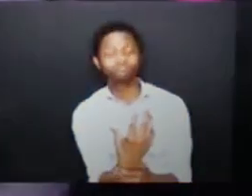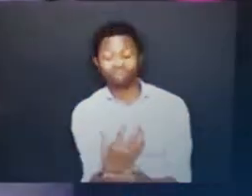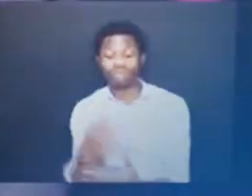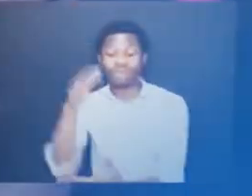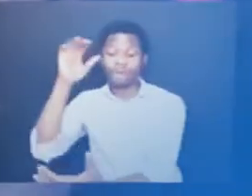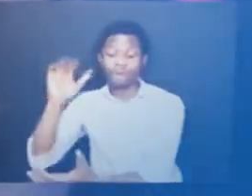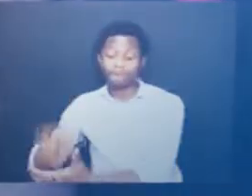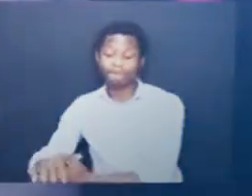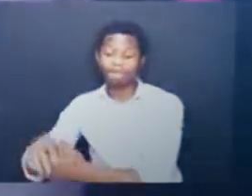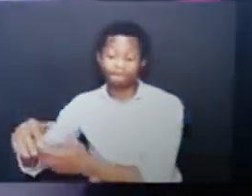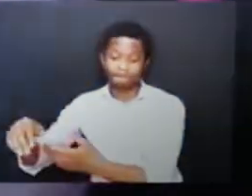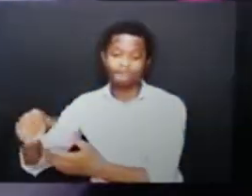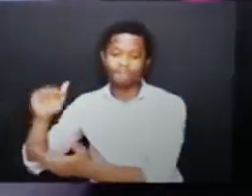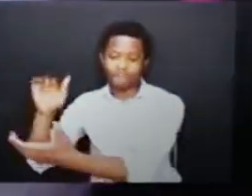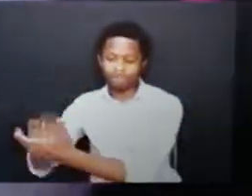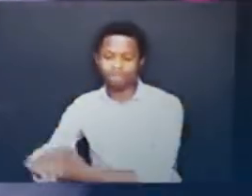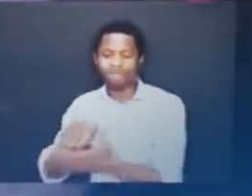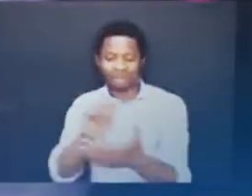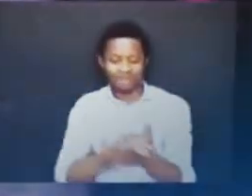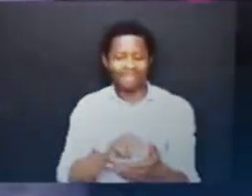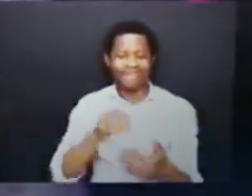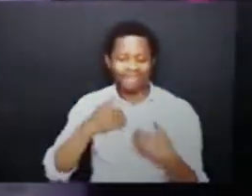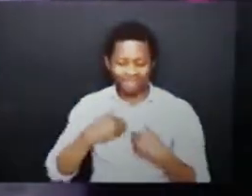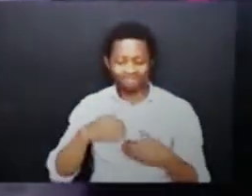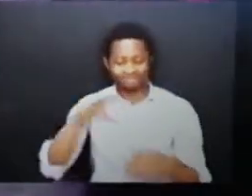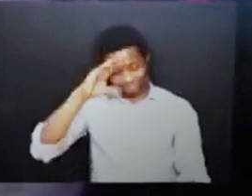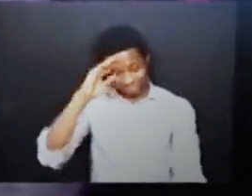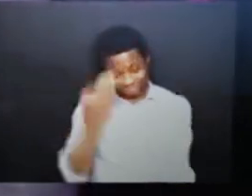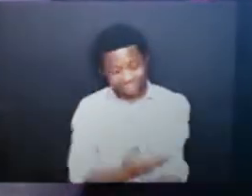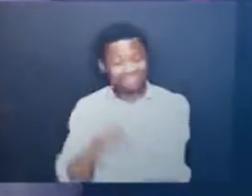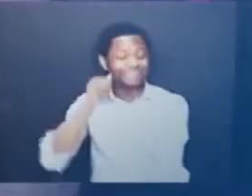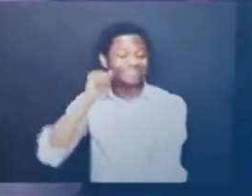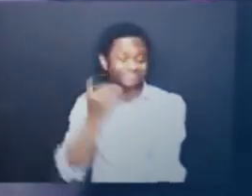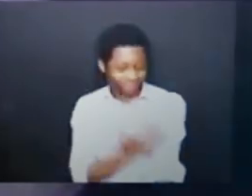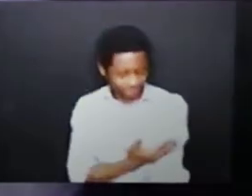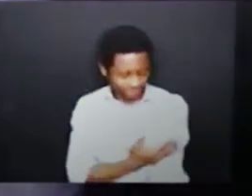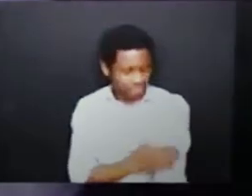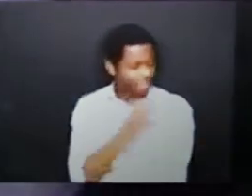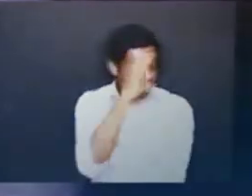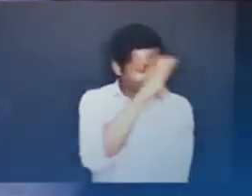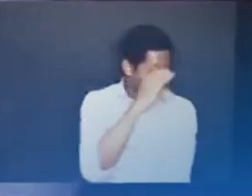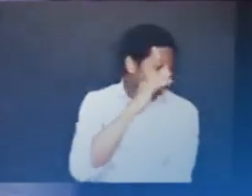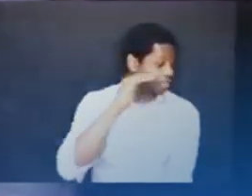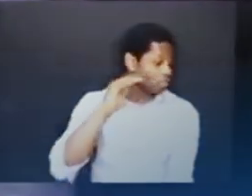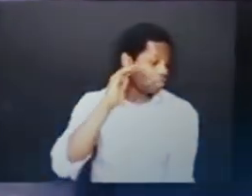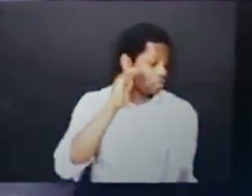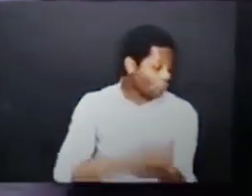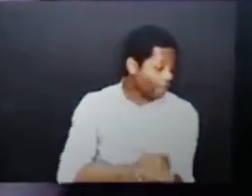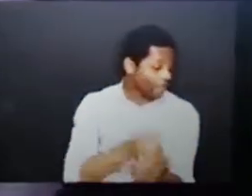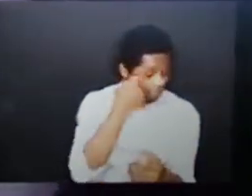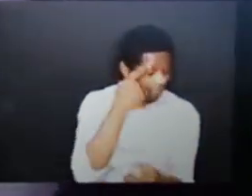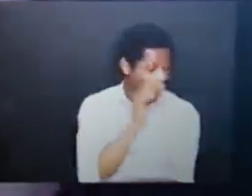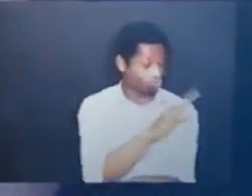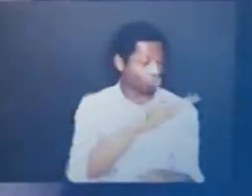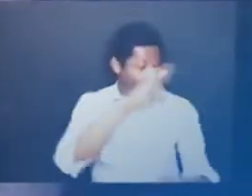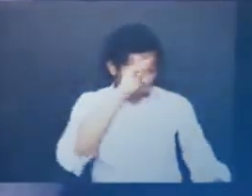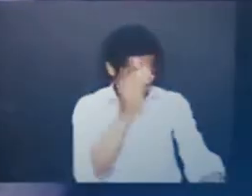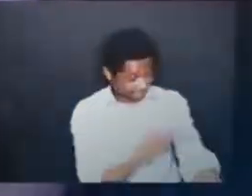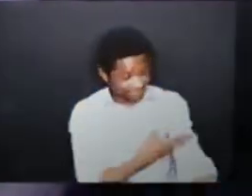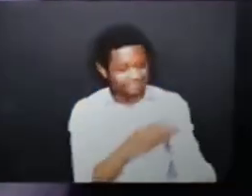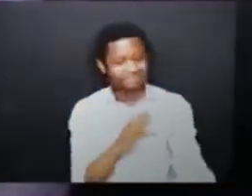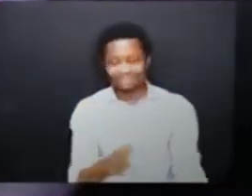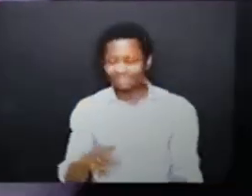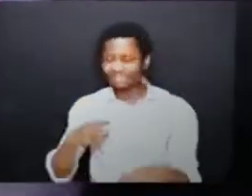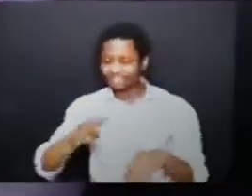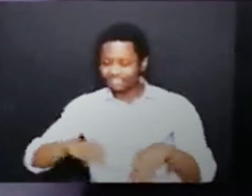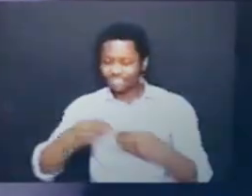and have sons and daughters. Find wives for your sons and give your daughters in marriage, so that they too may have